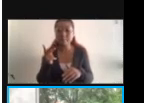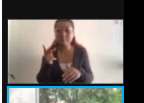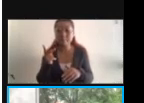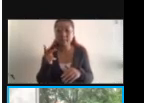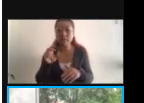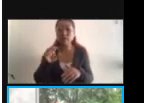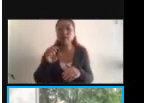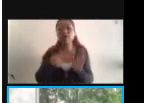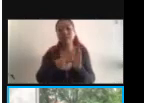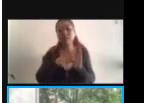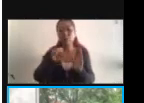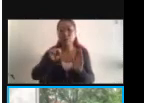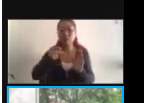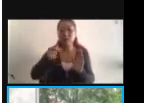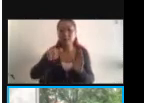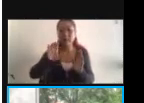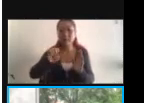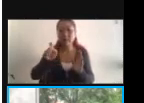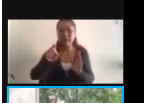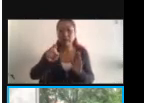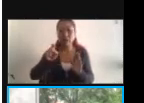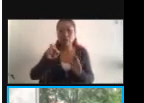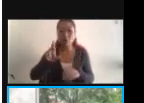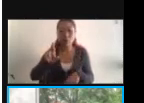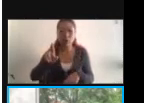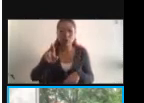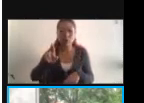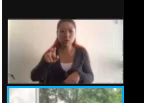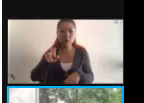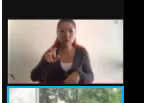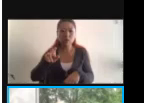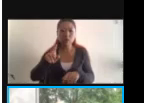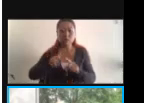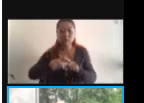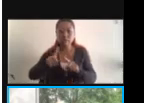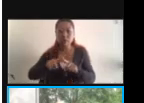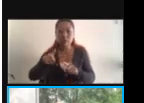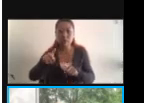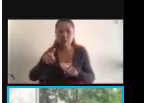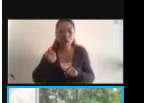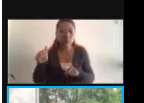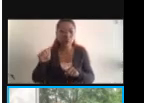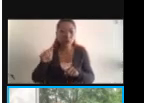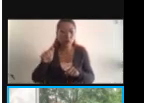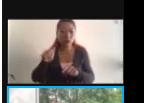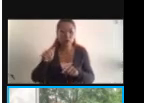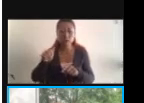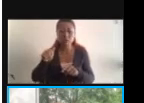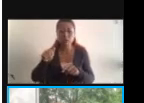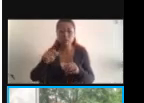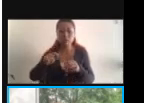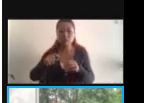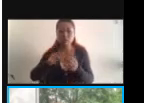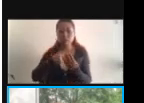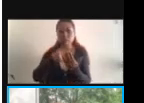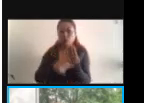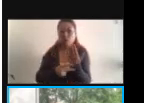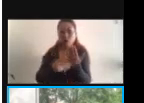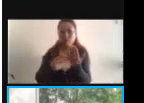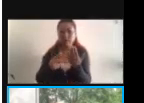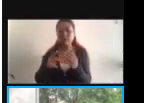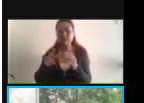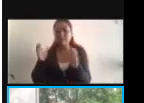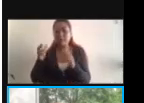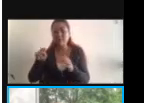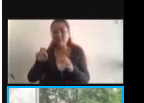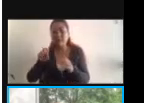SpaceX or Blue Origin, it's slightly different than the one NASA uses. Yeah, I'll show you a picture of that later on. And then